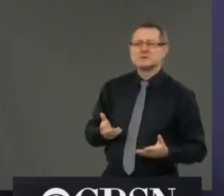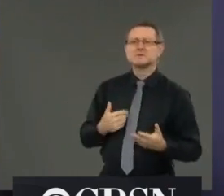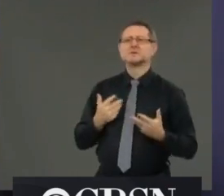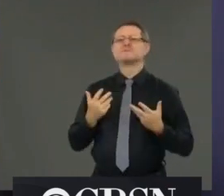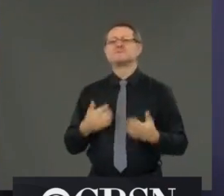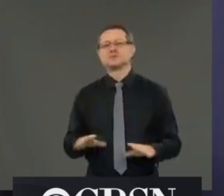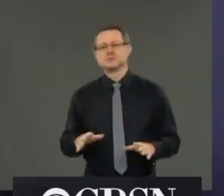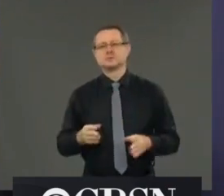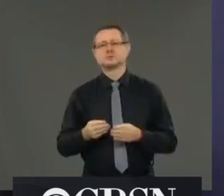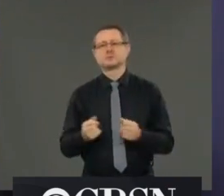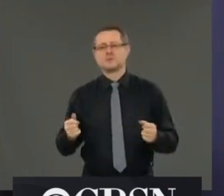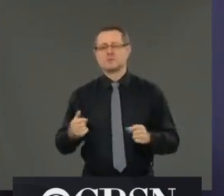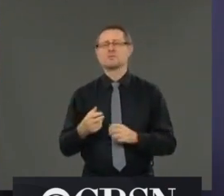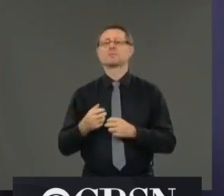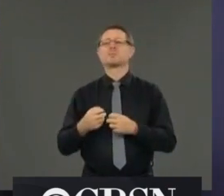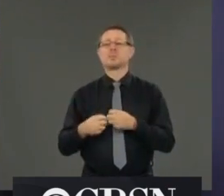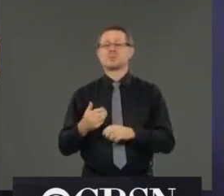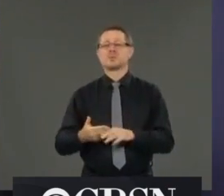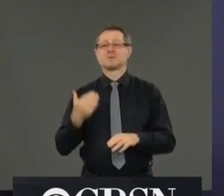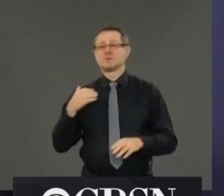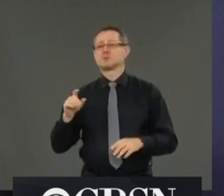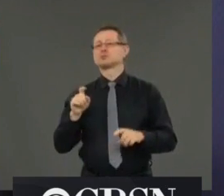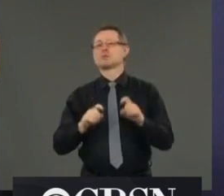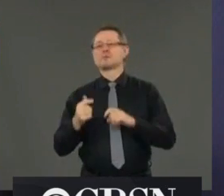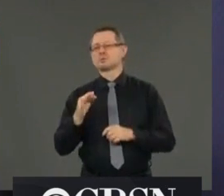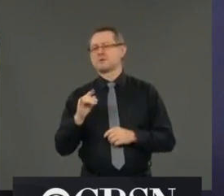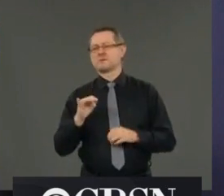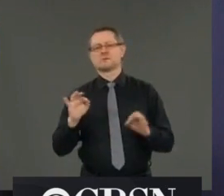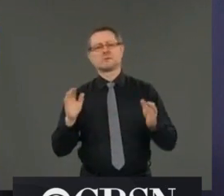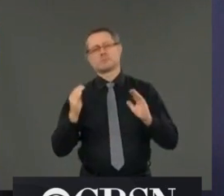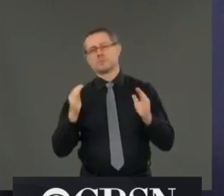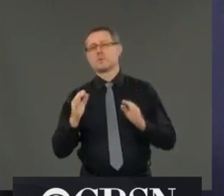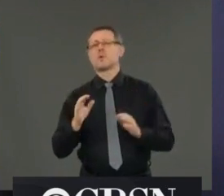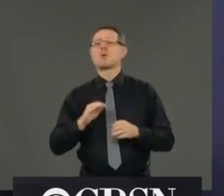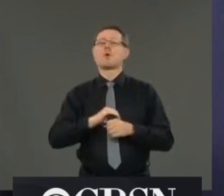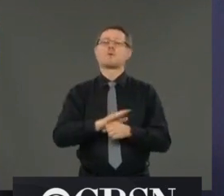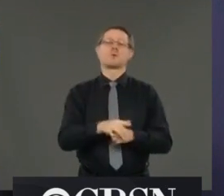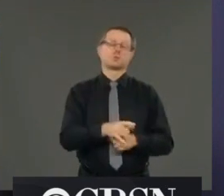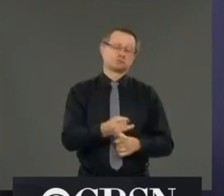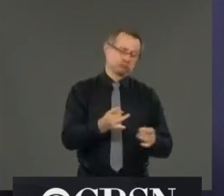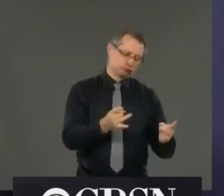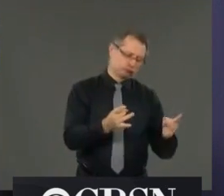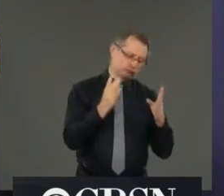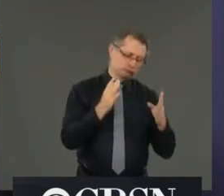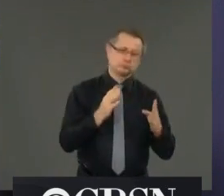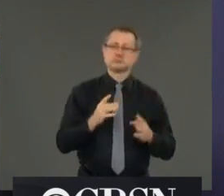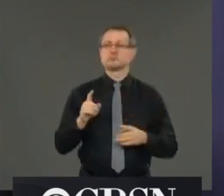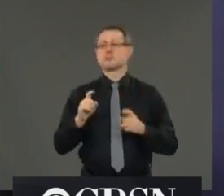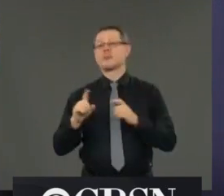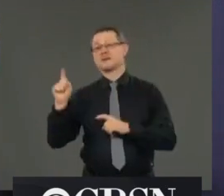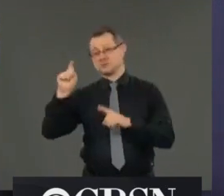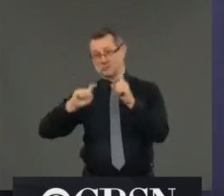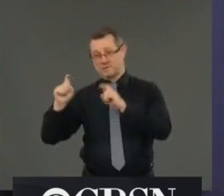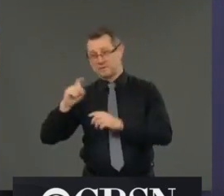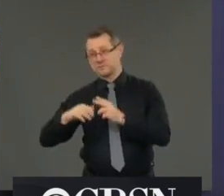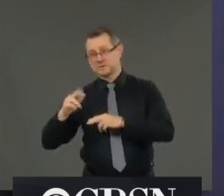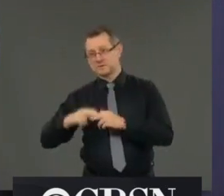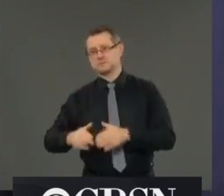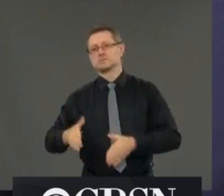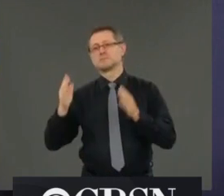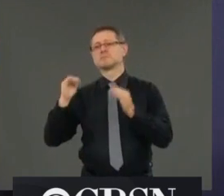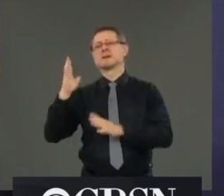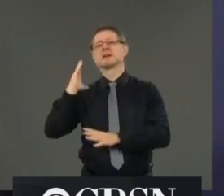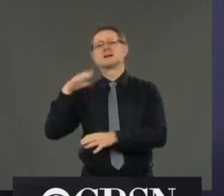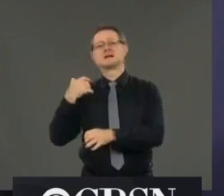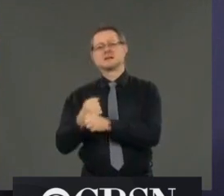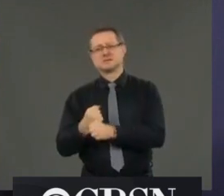COVID. It's not. It's spray paint on a building. We've had it for many years. We had it on trains. We had it